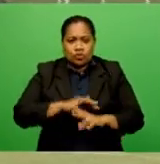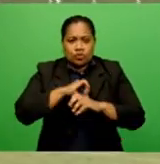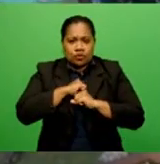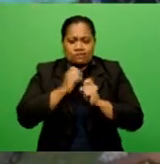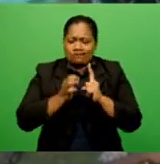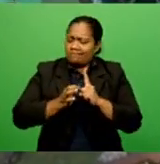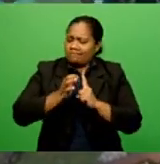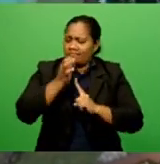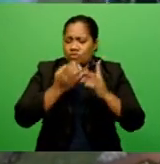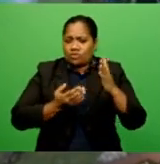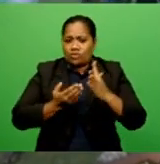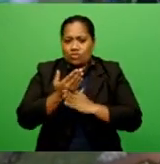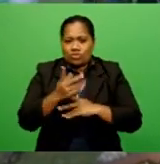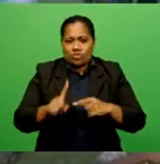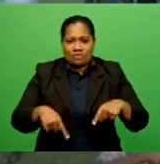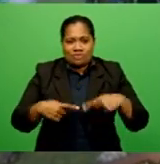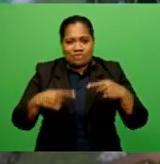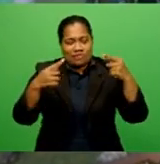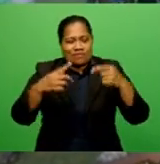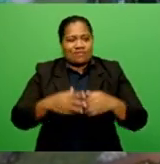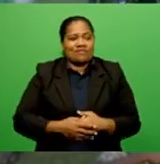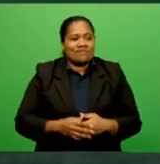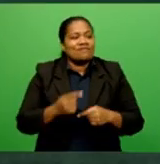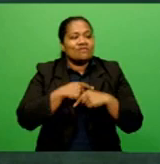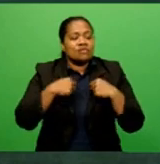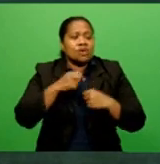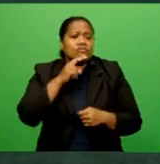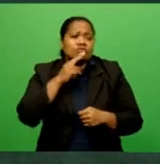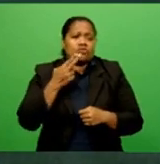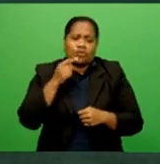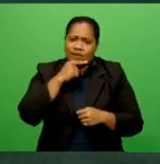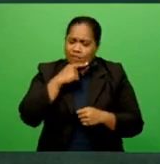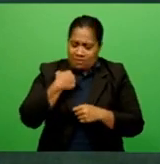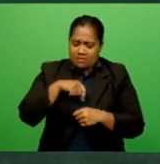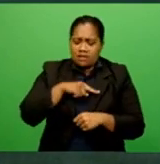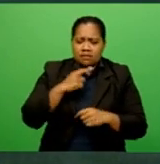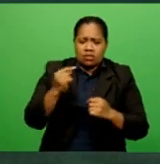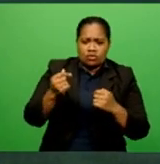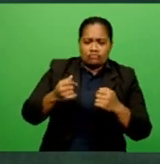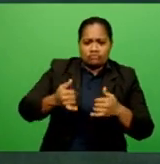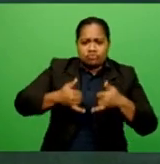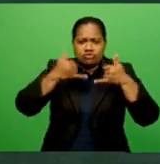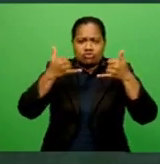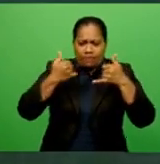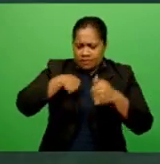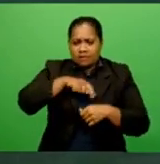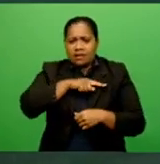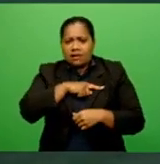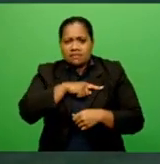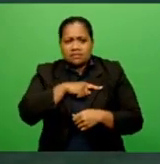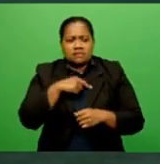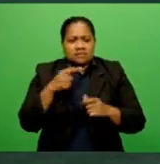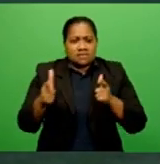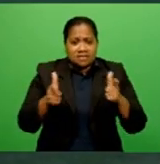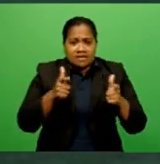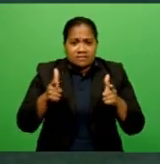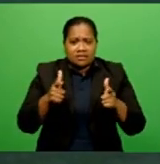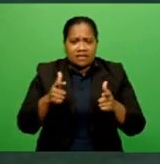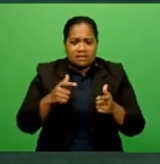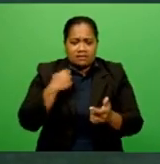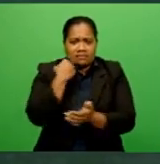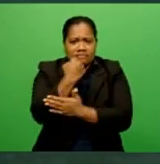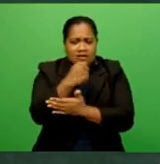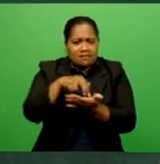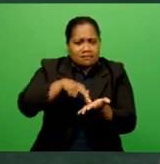tournament. Like I told the boys, we are the champion of the sevens in Fiji. The sevens and the rugby league, and this is